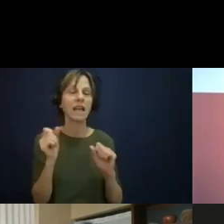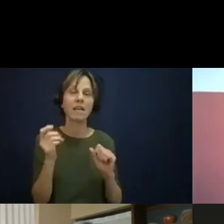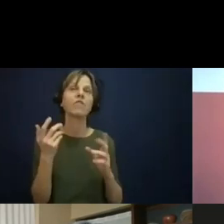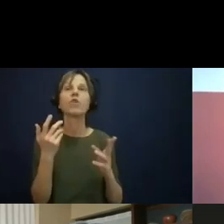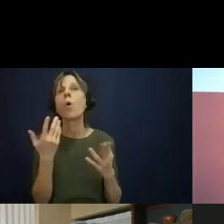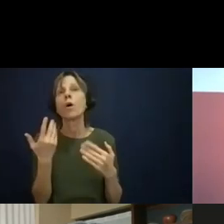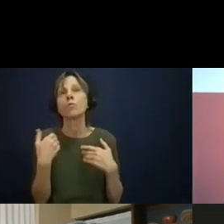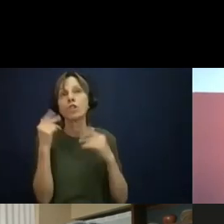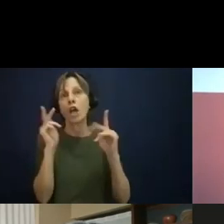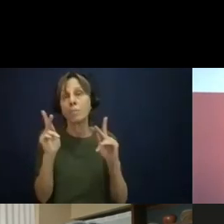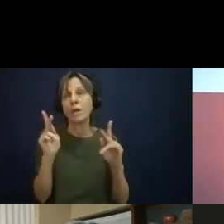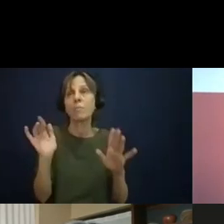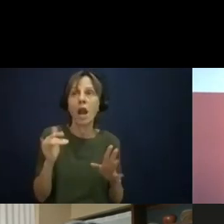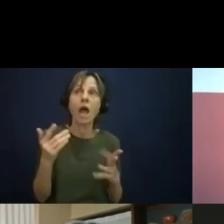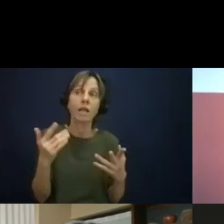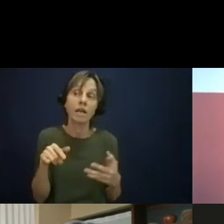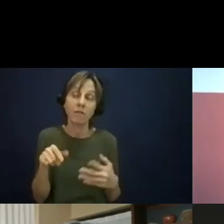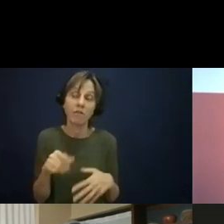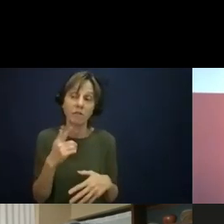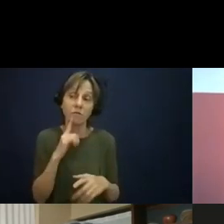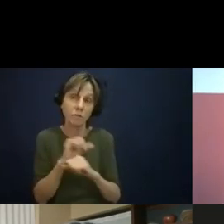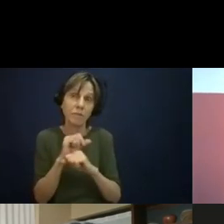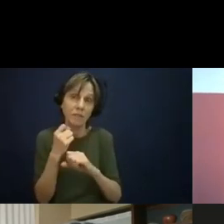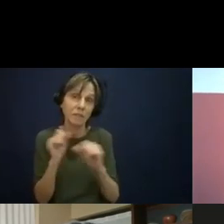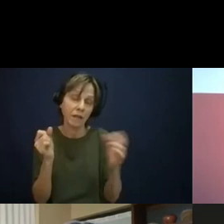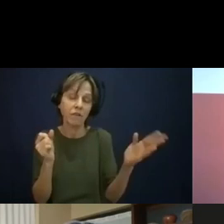it was young people that were like, yeah, it's for real safe. Come on,